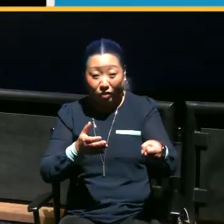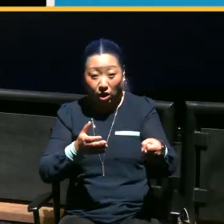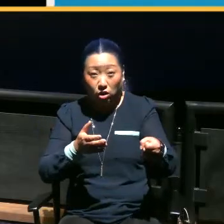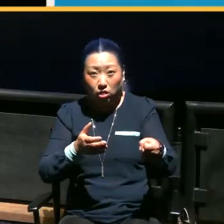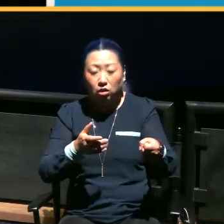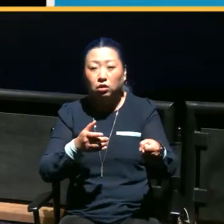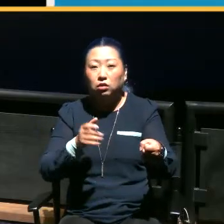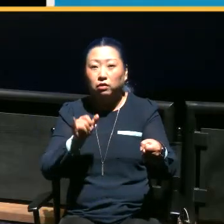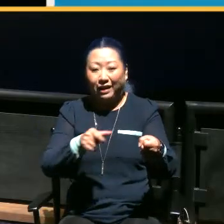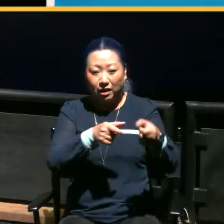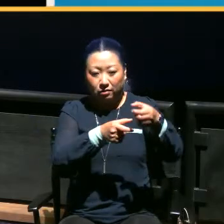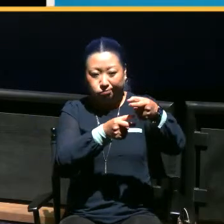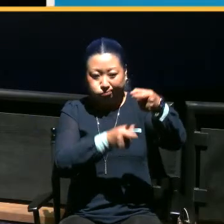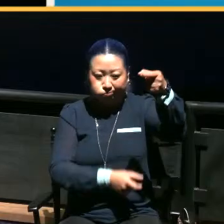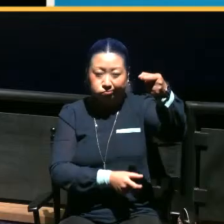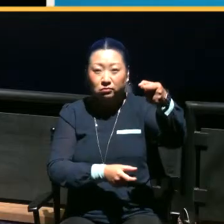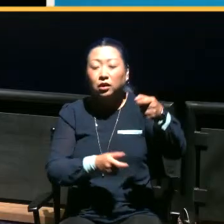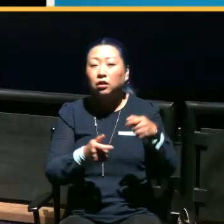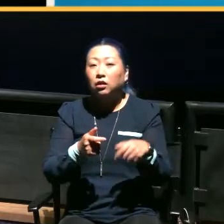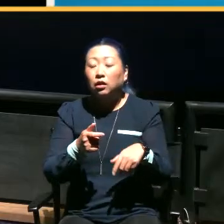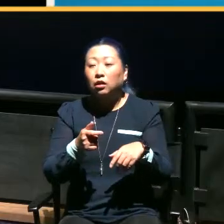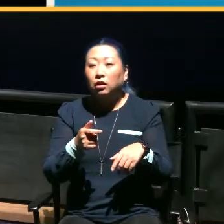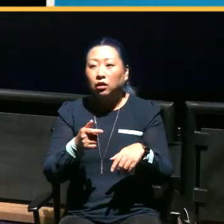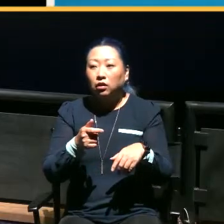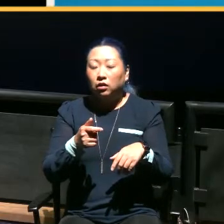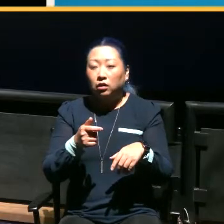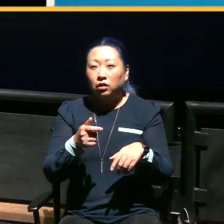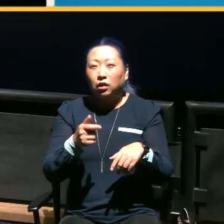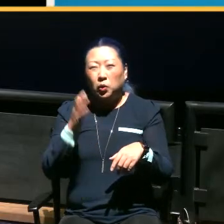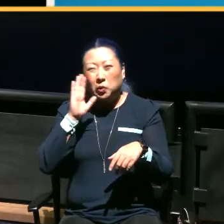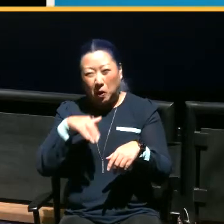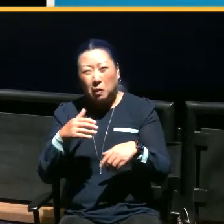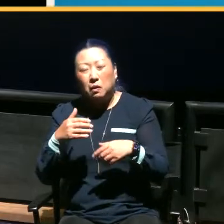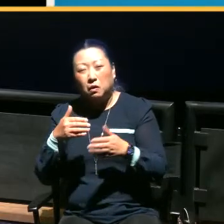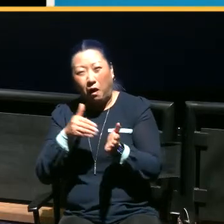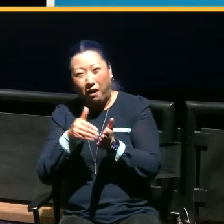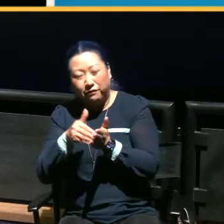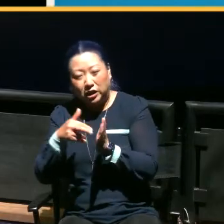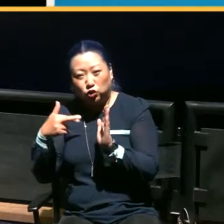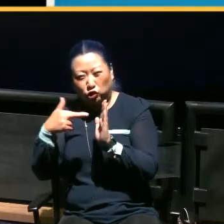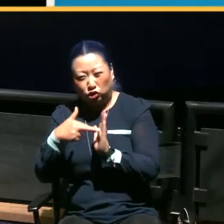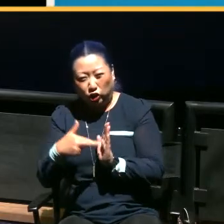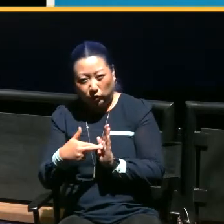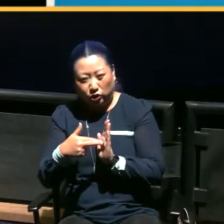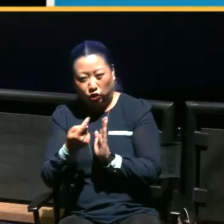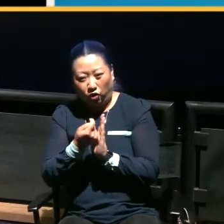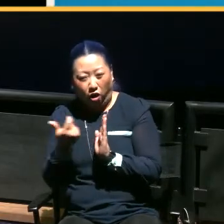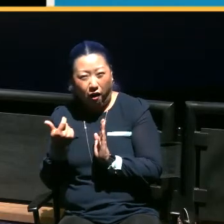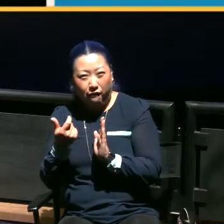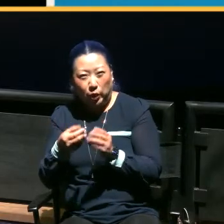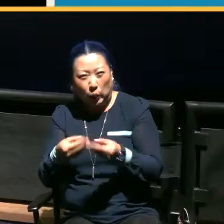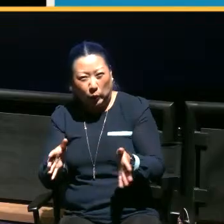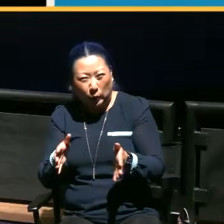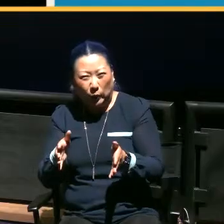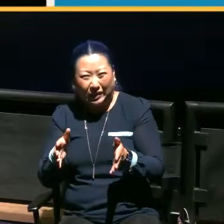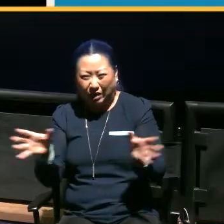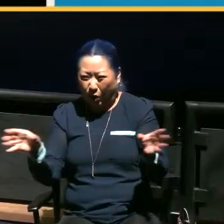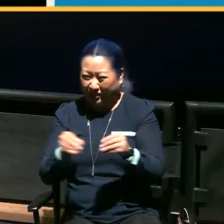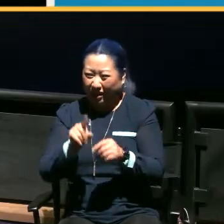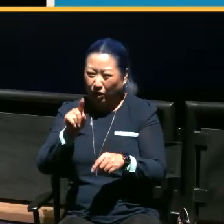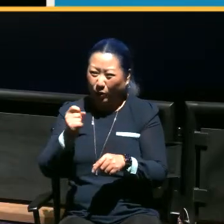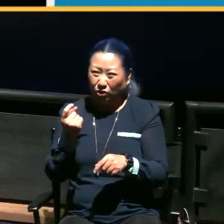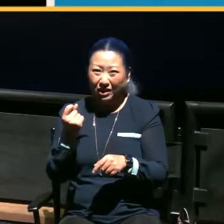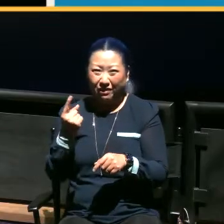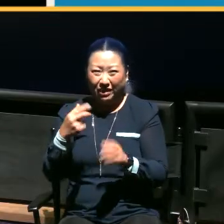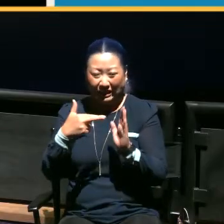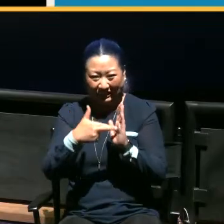of a thing. The hard thing I thought was some of these other things, removing some of these screws without losing them, and going through all the 111 and pulling